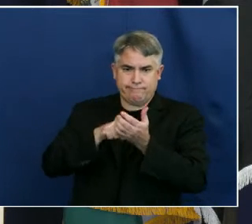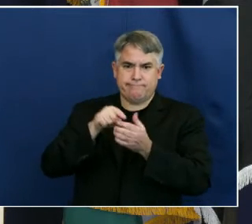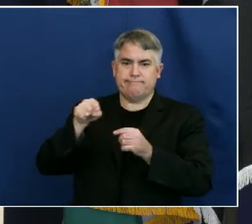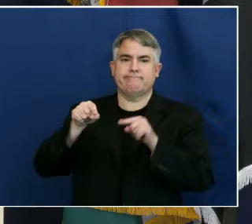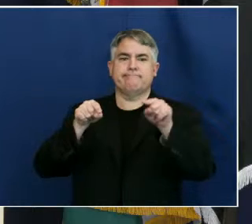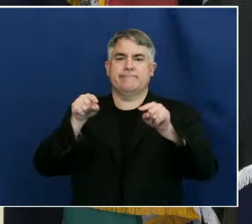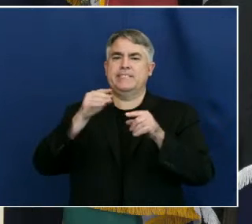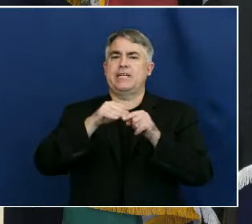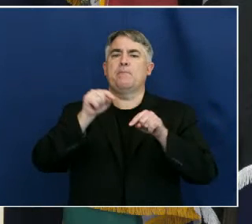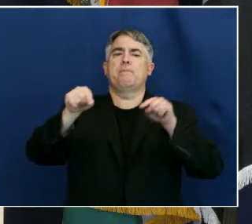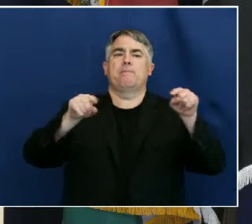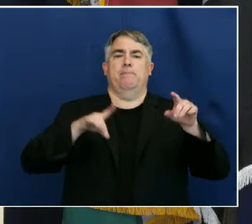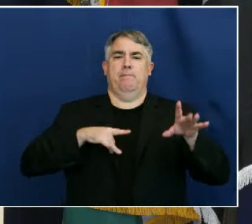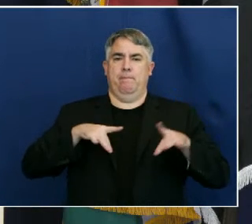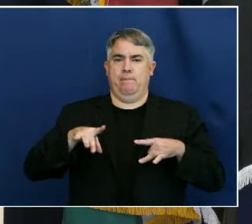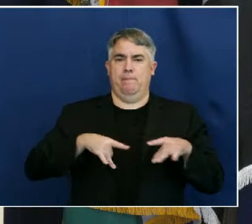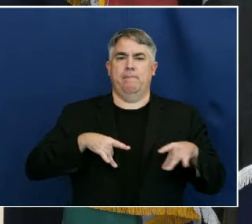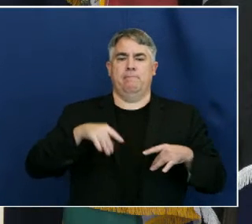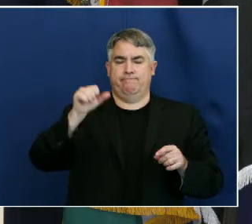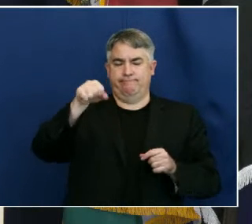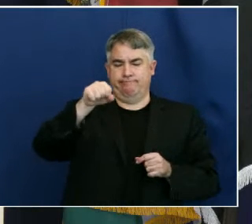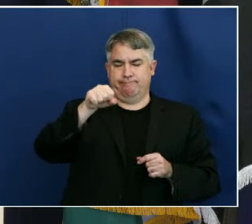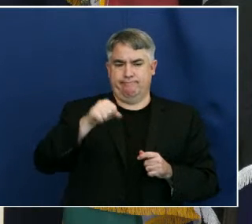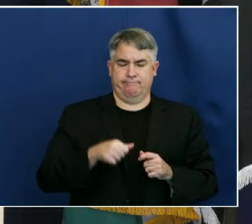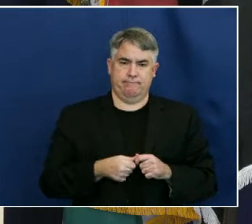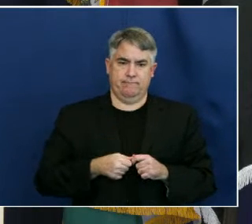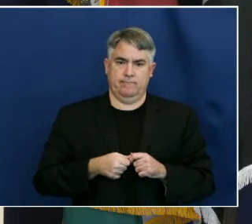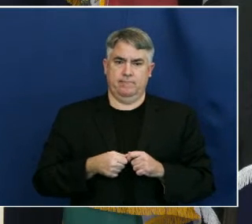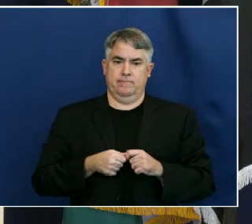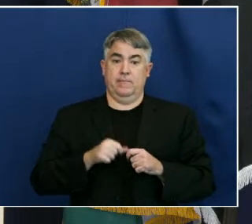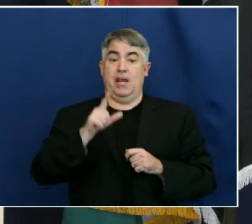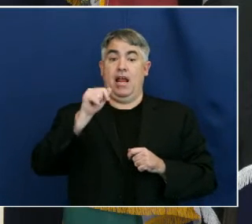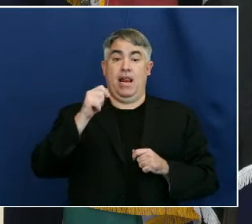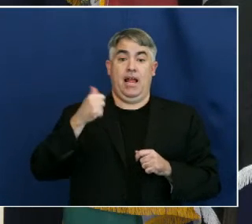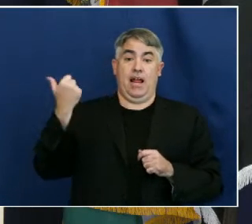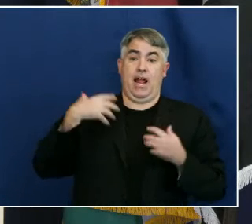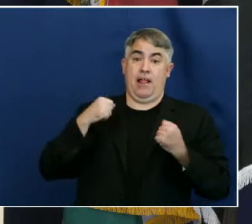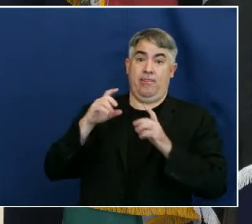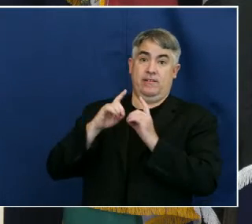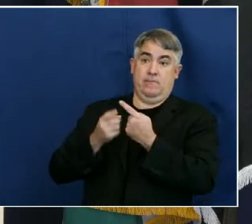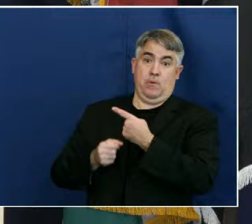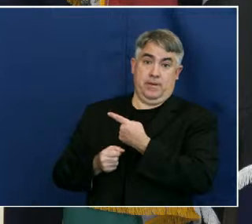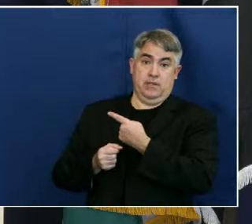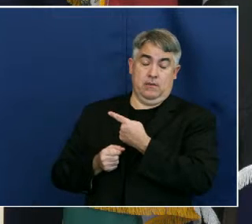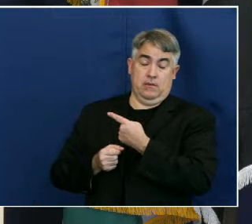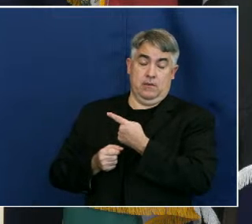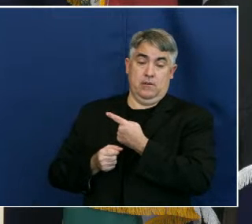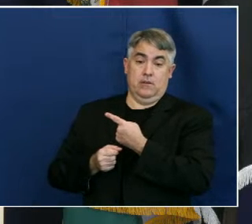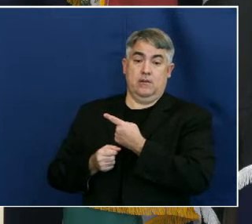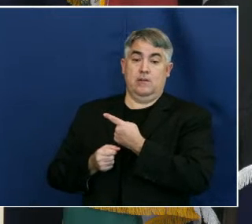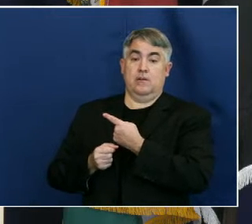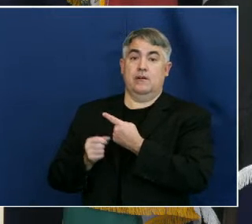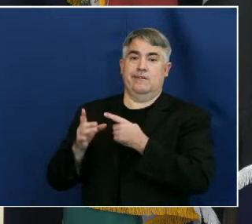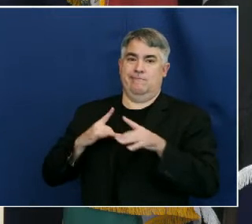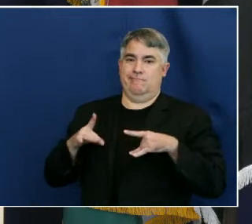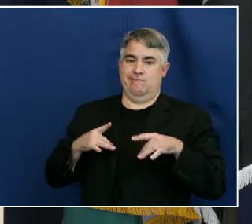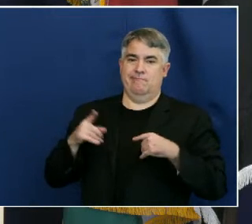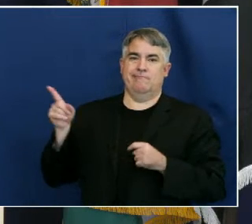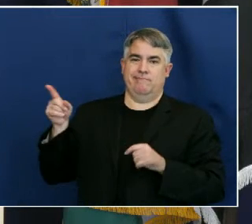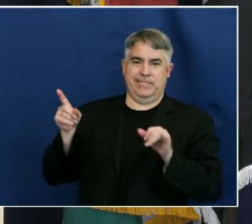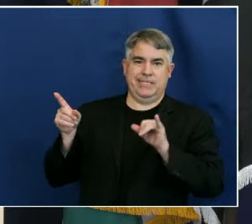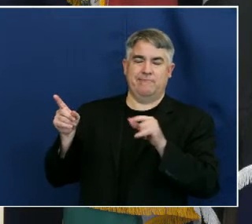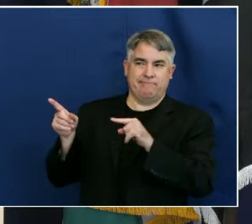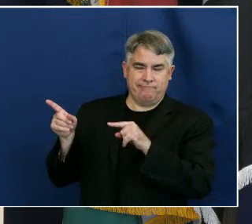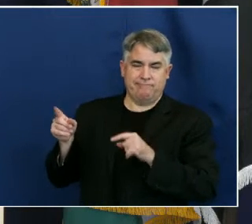I believe the Los Angeles Health Department reported that the majority of their cases were this variant. We have seen this